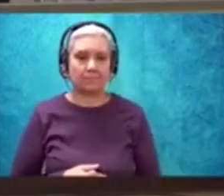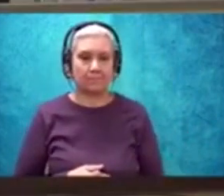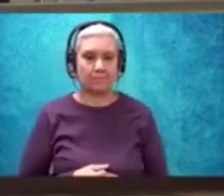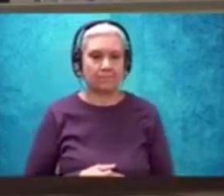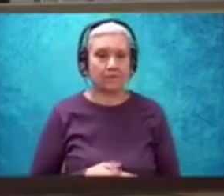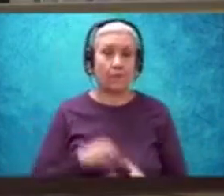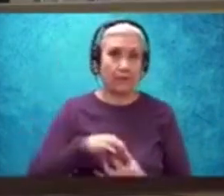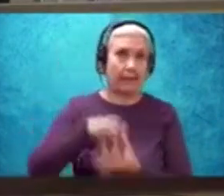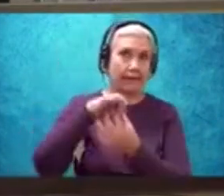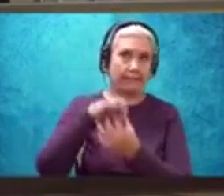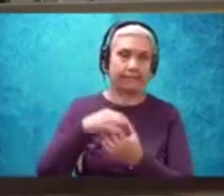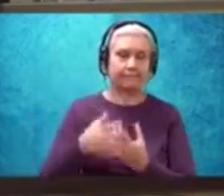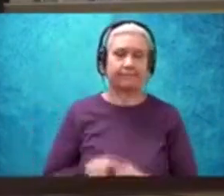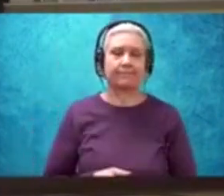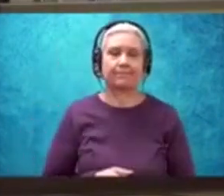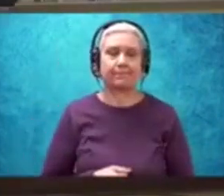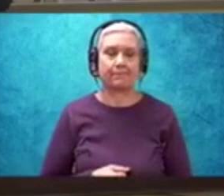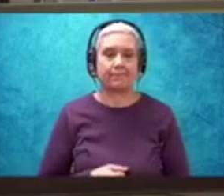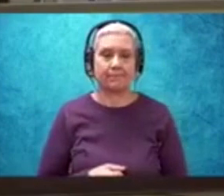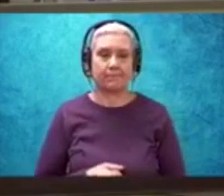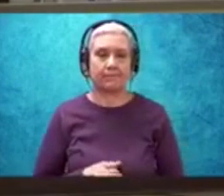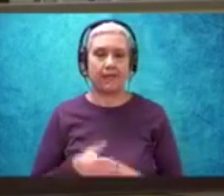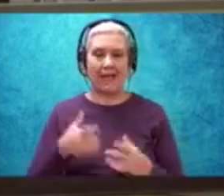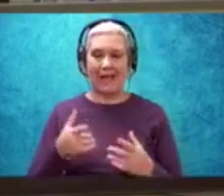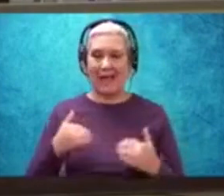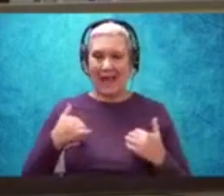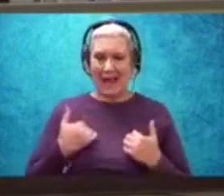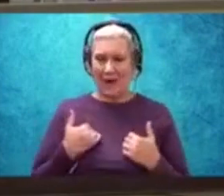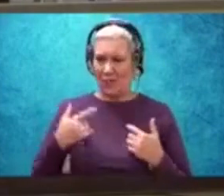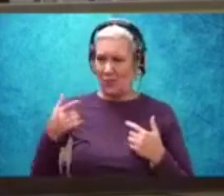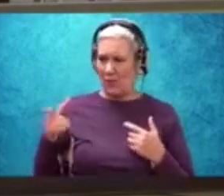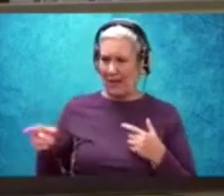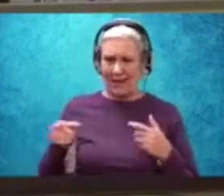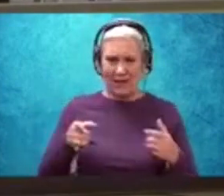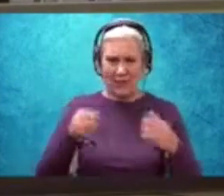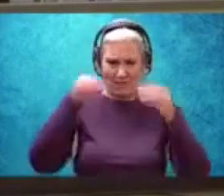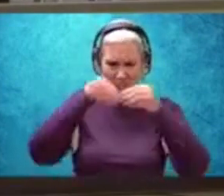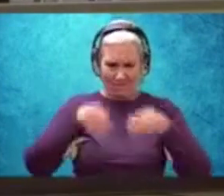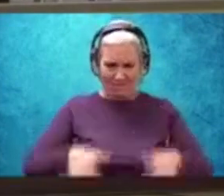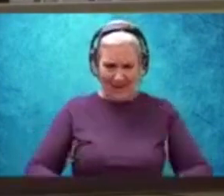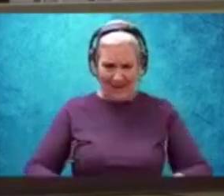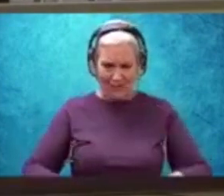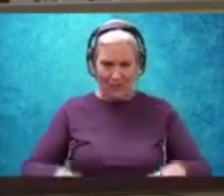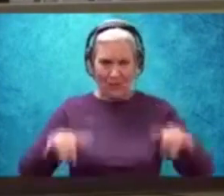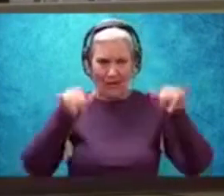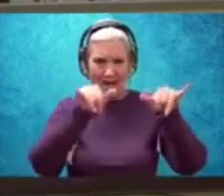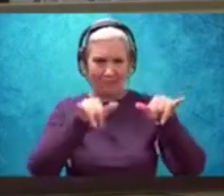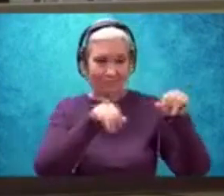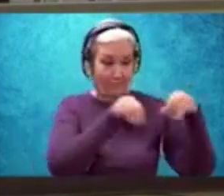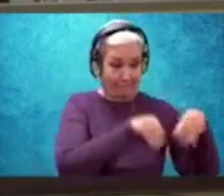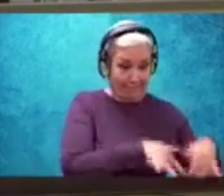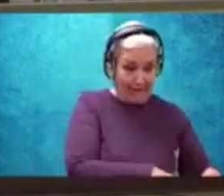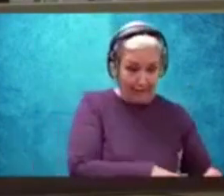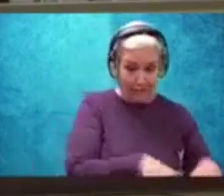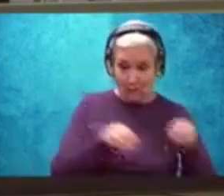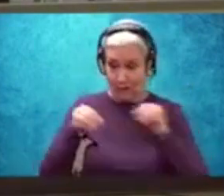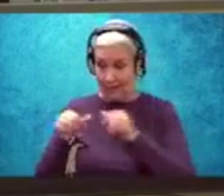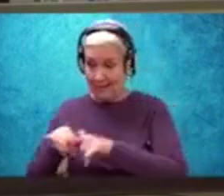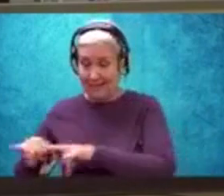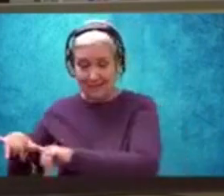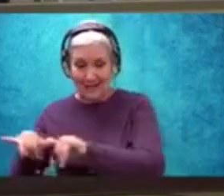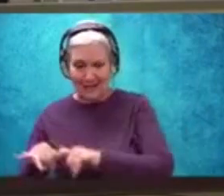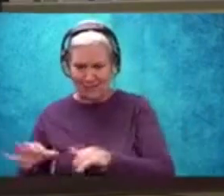we're going to look to see how we can use this relationship between this factored form and this standard form to help